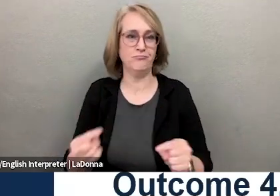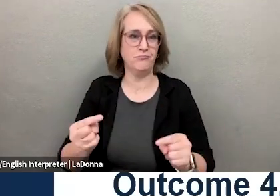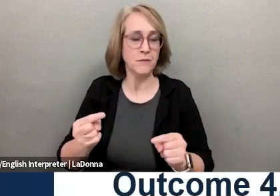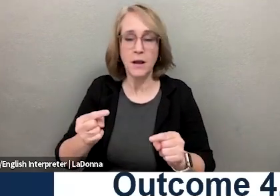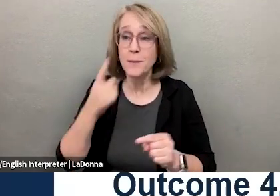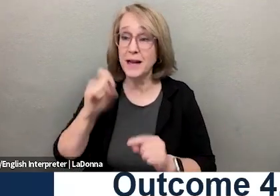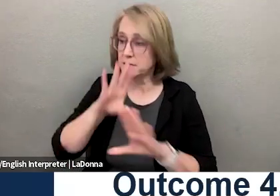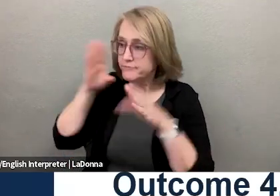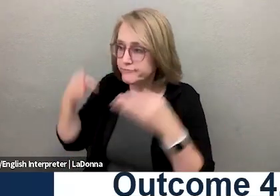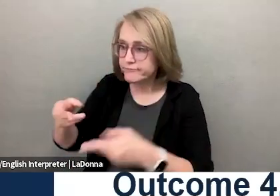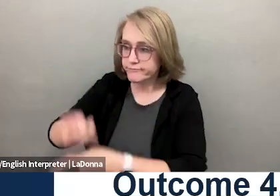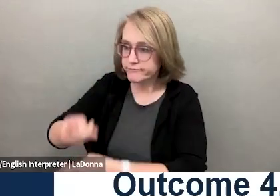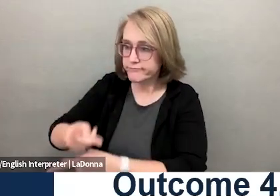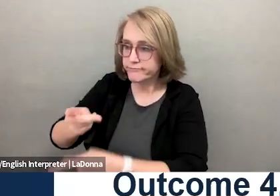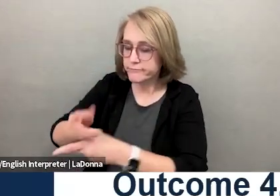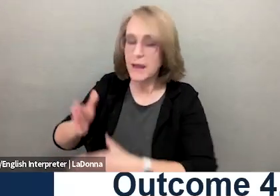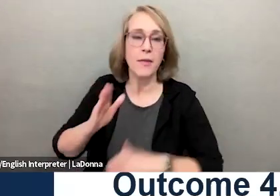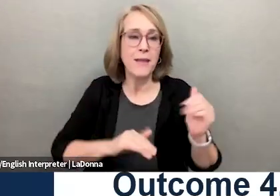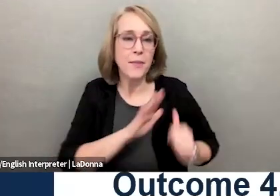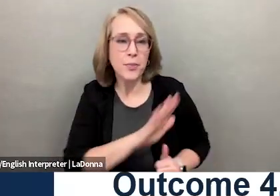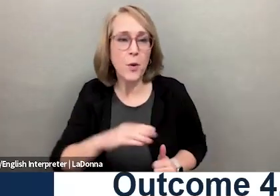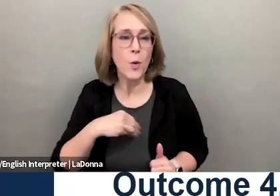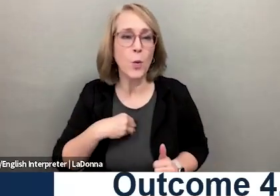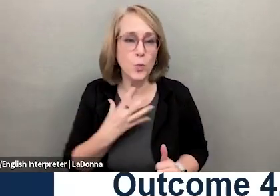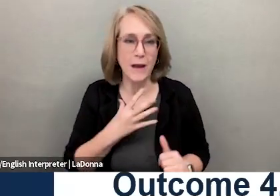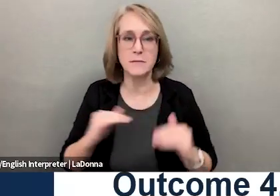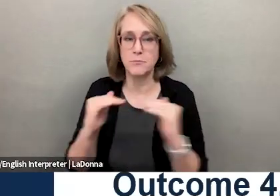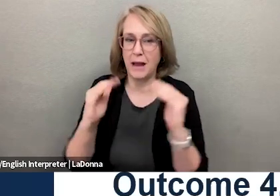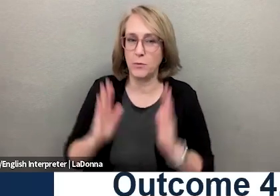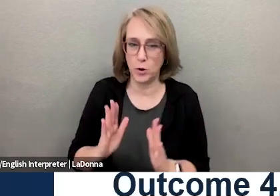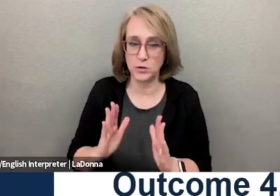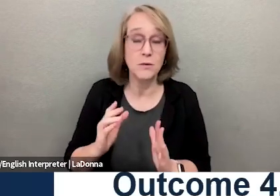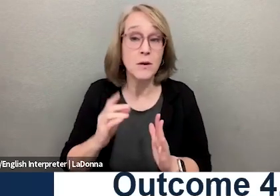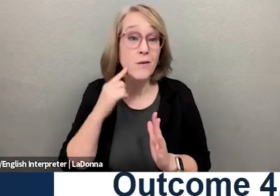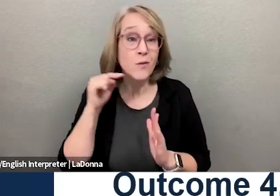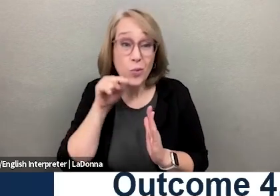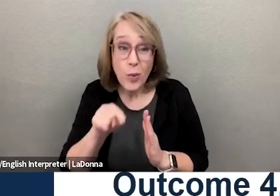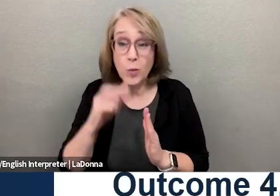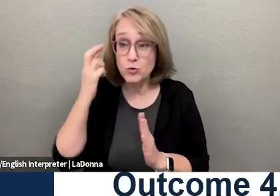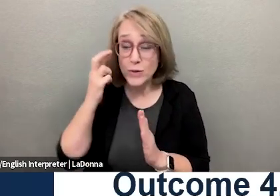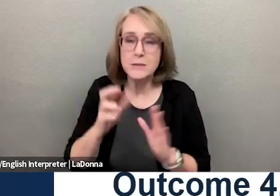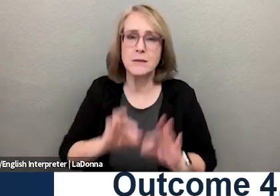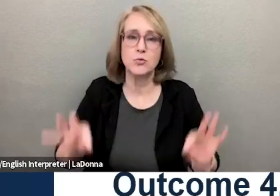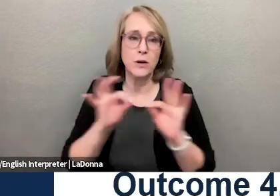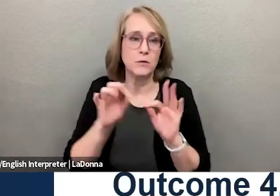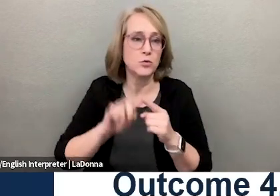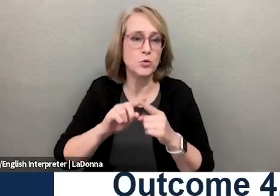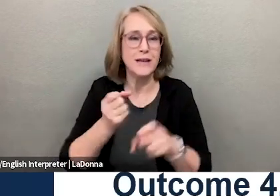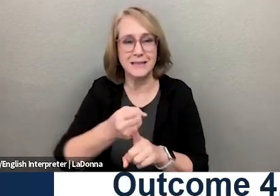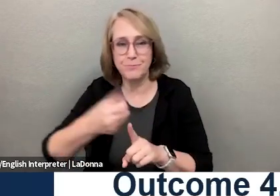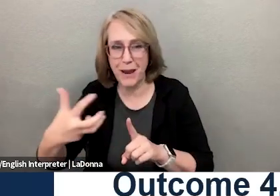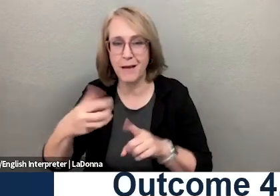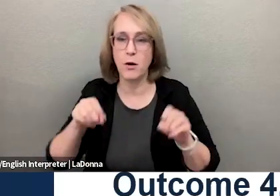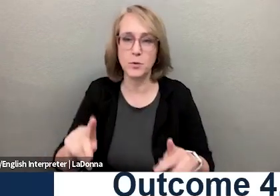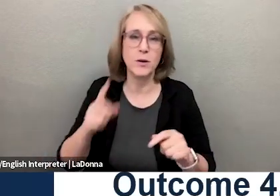care than their white counterparts do. For these reasons, we do believe it's critical to expand these opportunities for